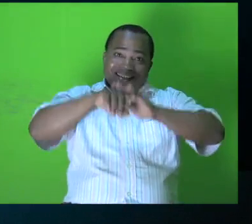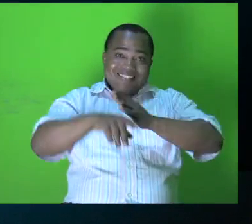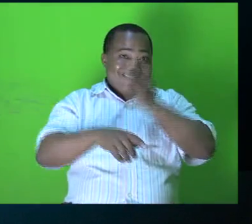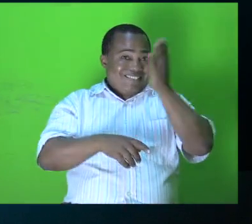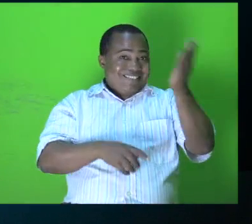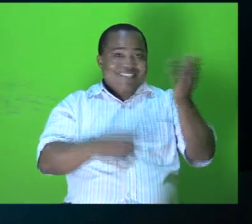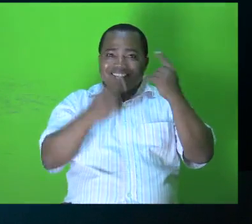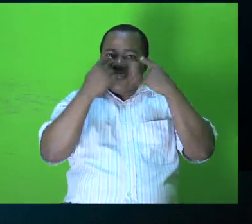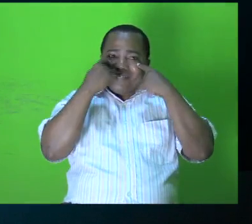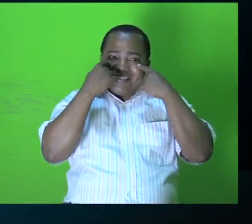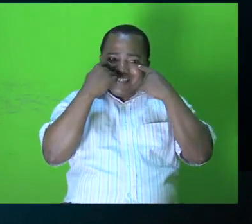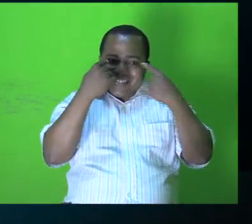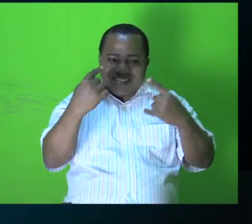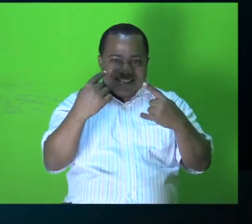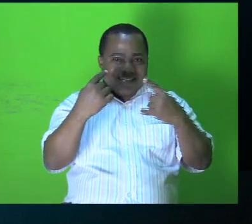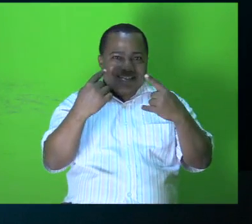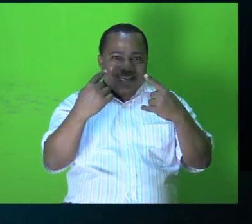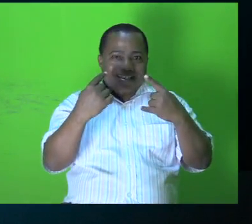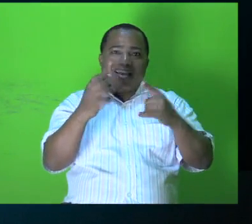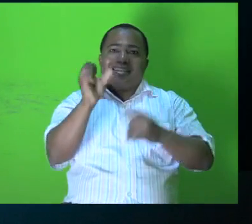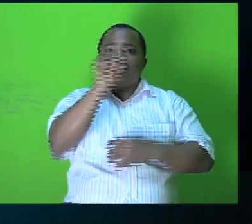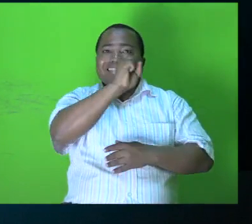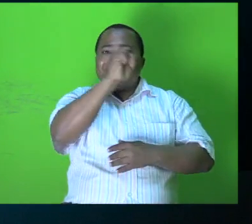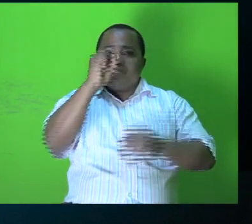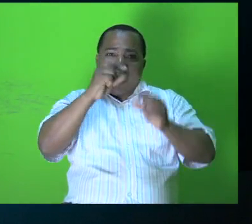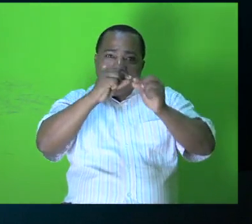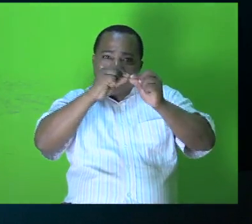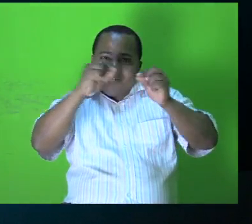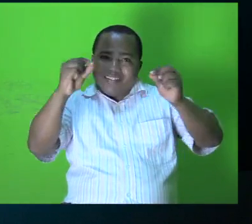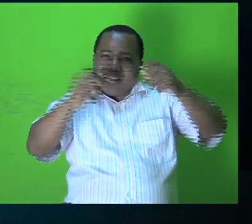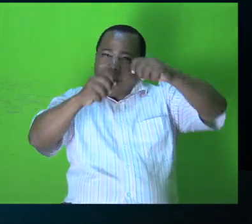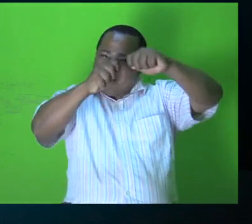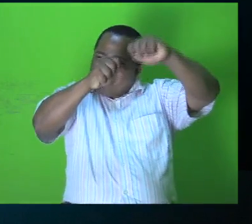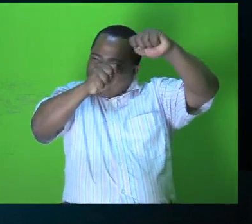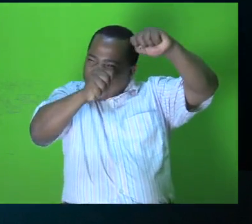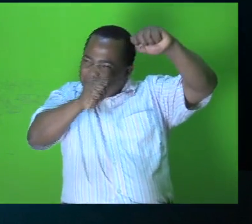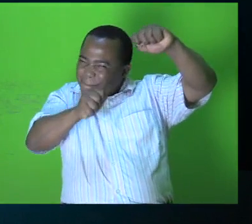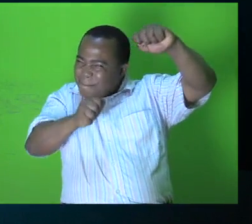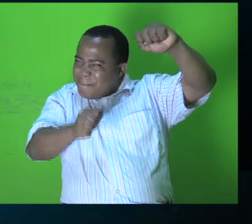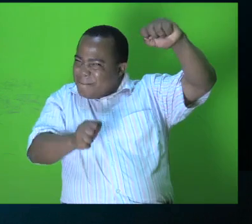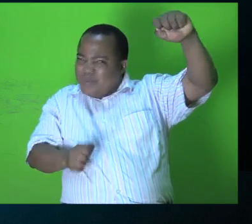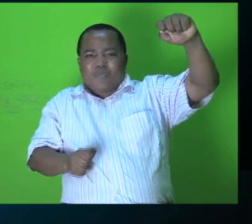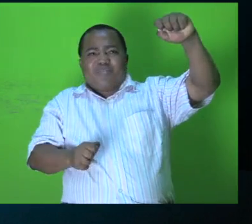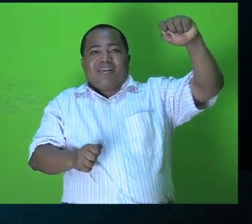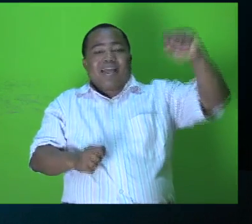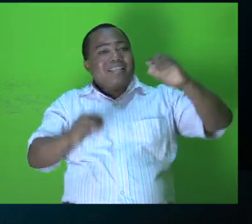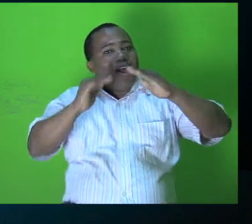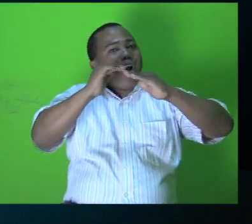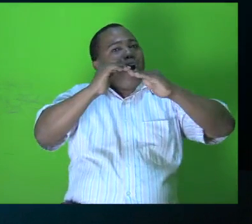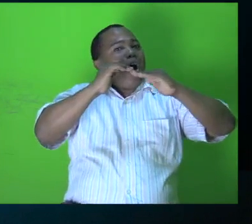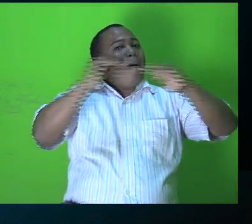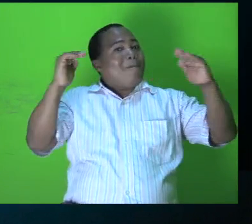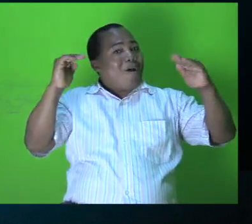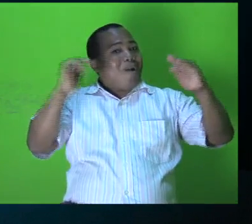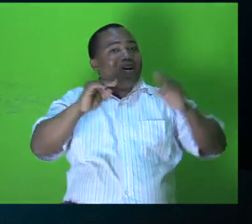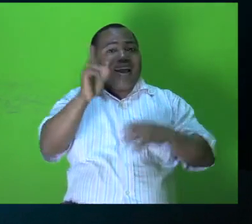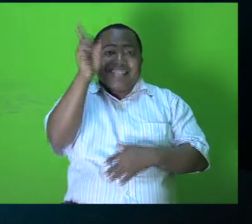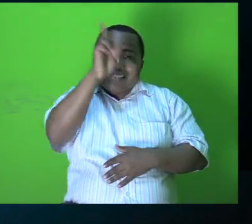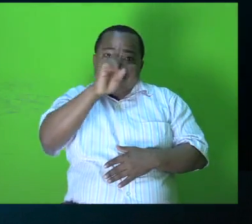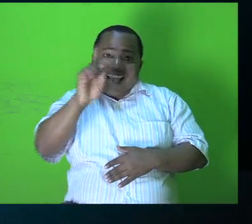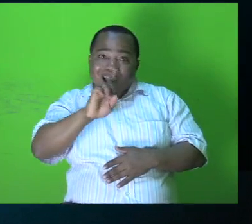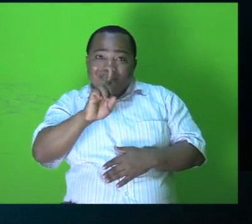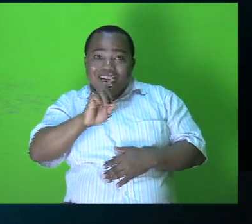we see the spindle fibers pull up the homologous chromosomes toward